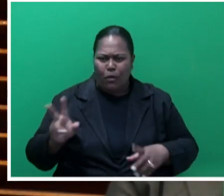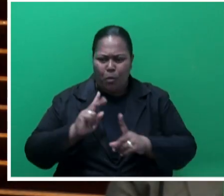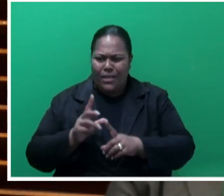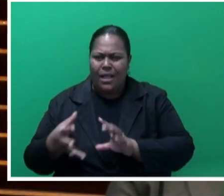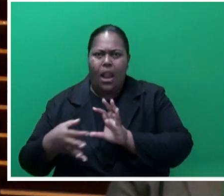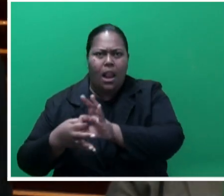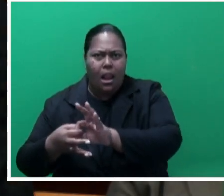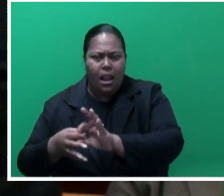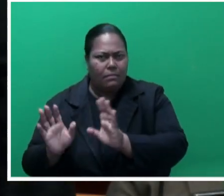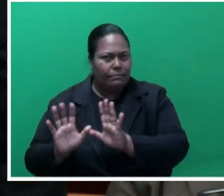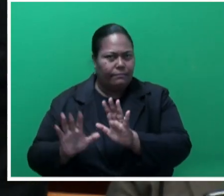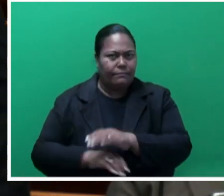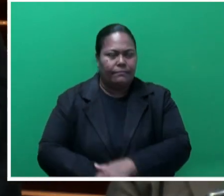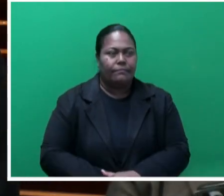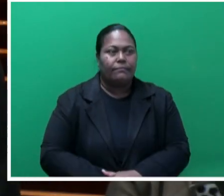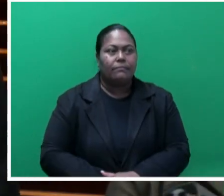There's some